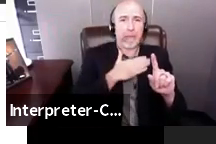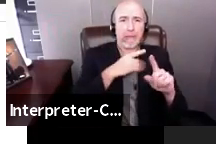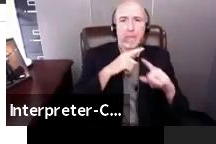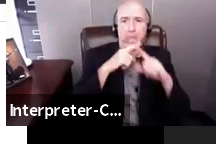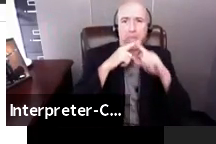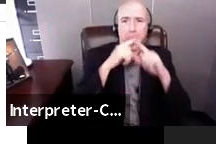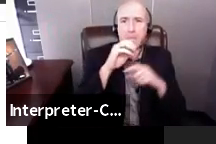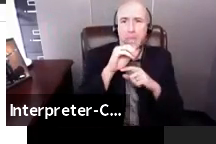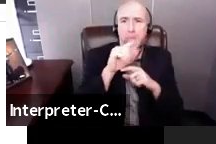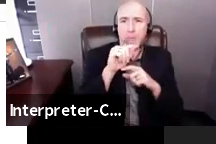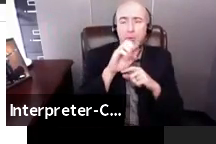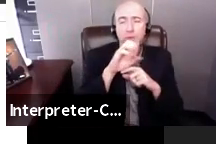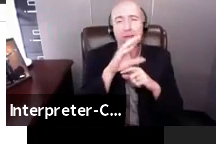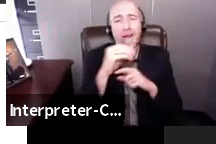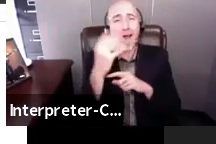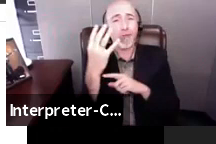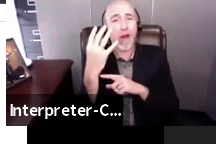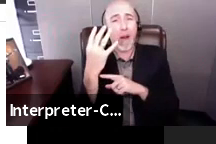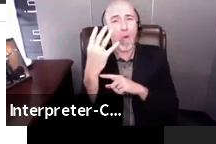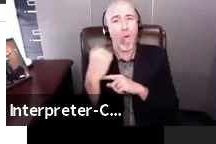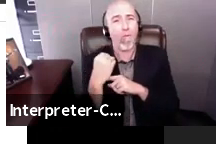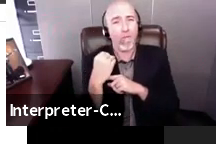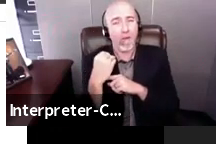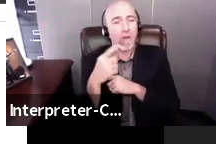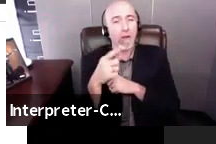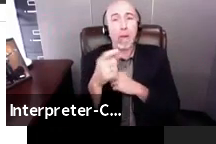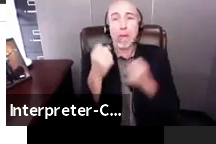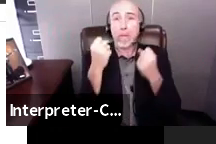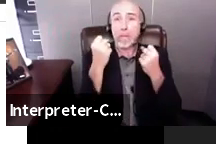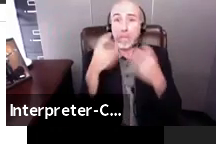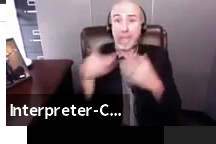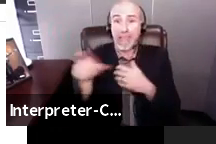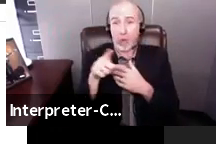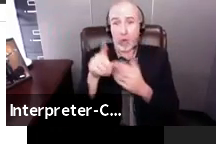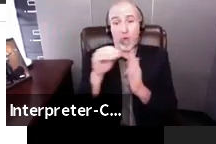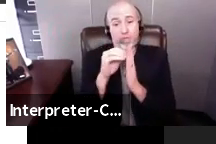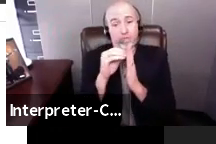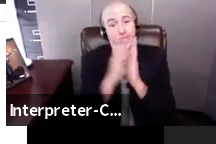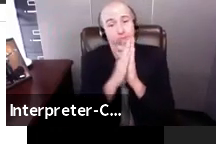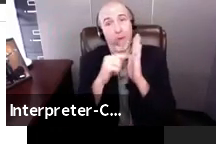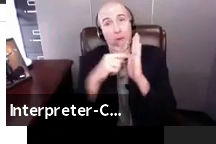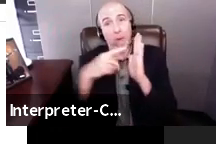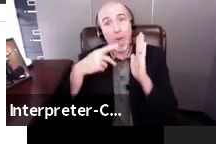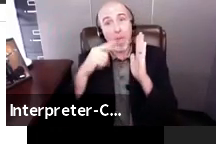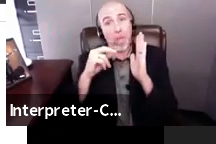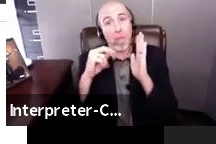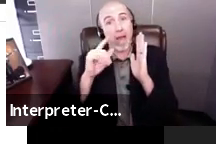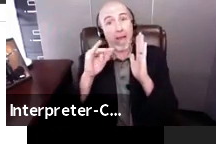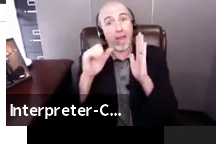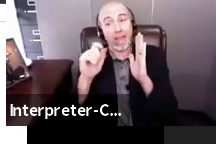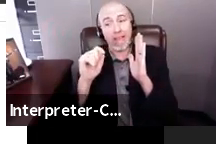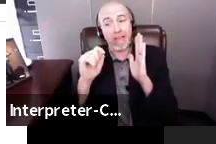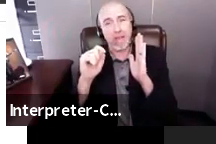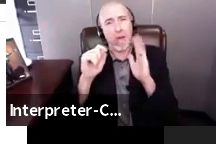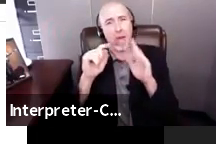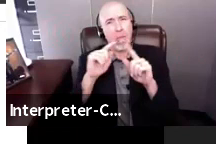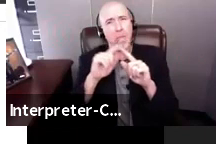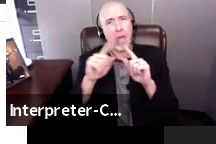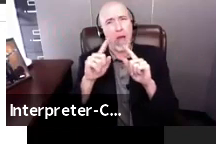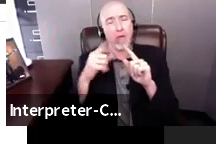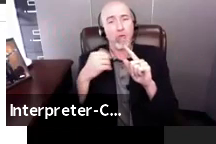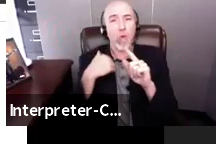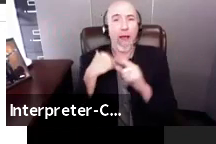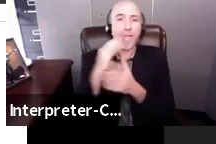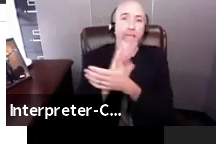well as your video camera. Many of you are listed as panelists, but have chosen to have a video